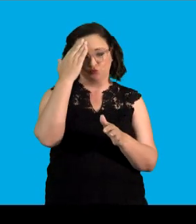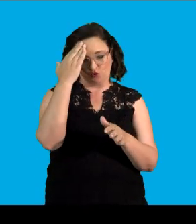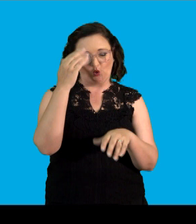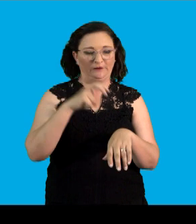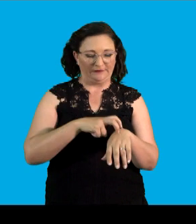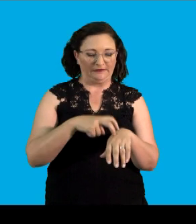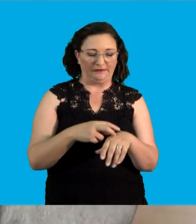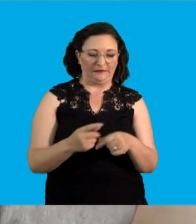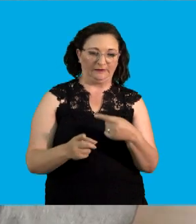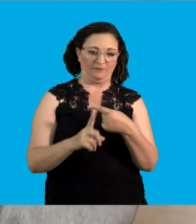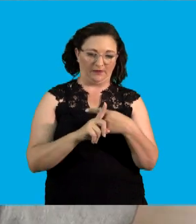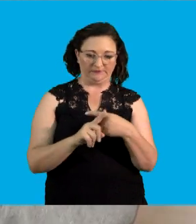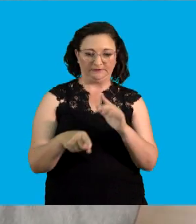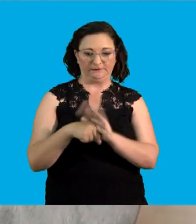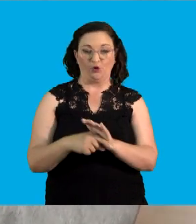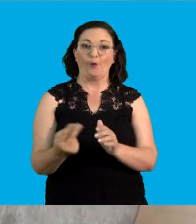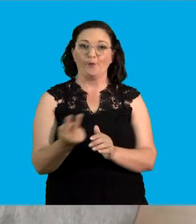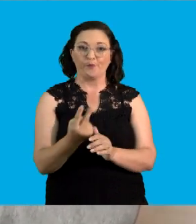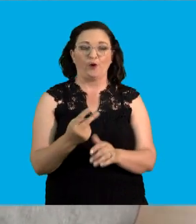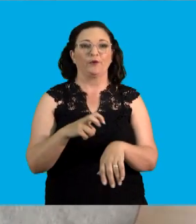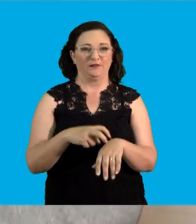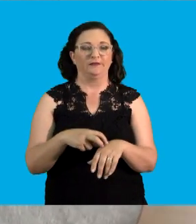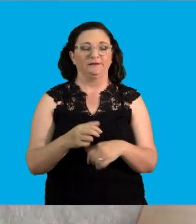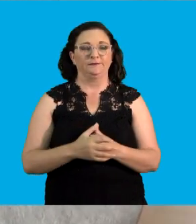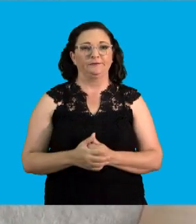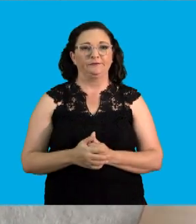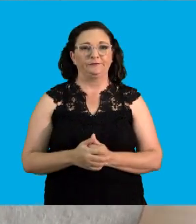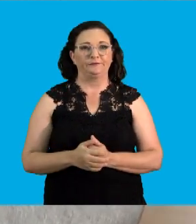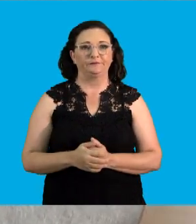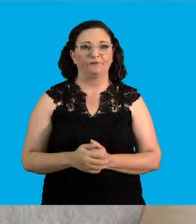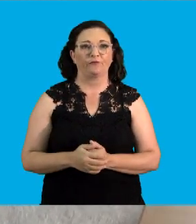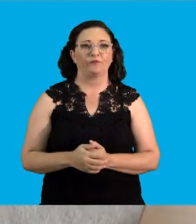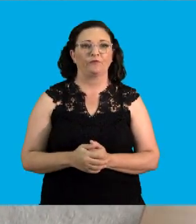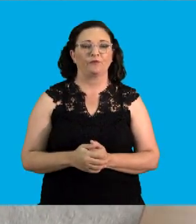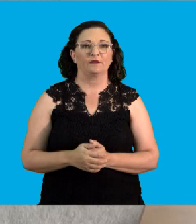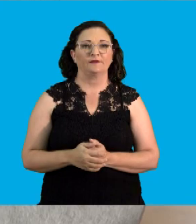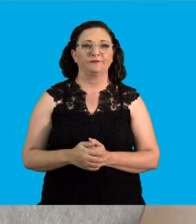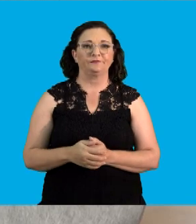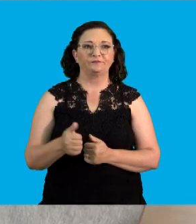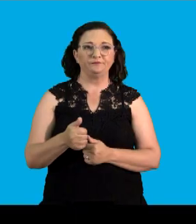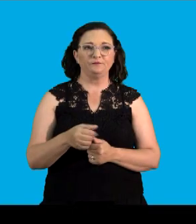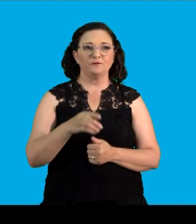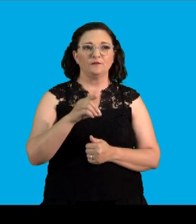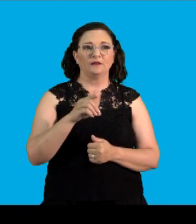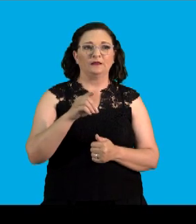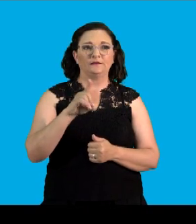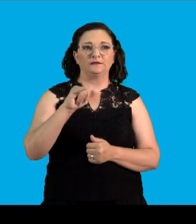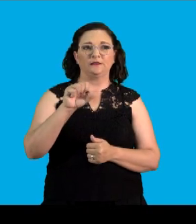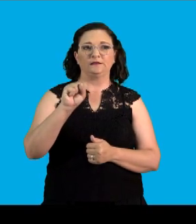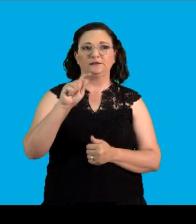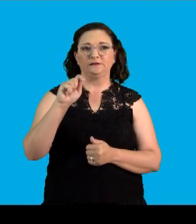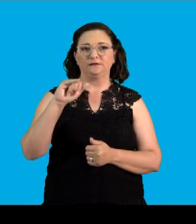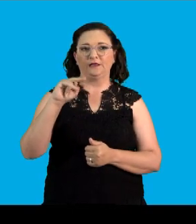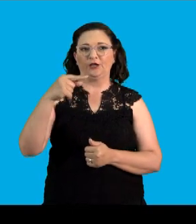the advantages and or the disadvantages. Then when they say distinguish or differentiate, you explain the